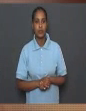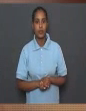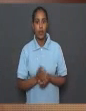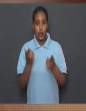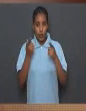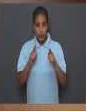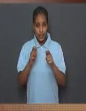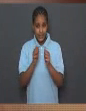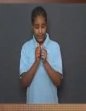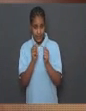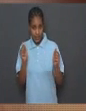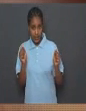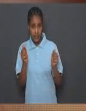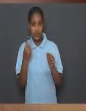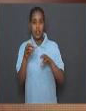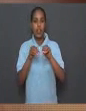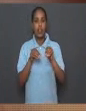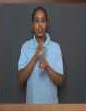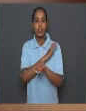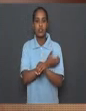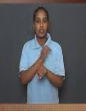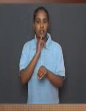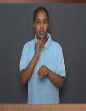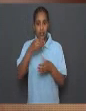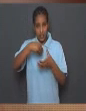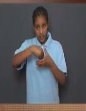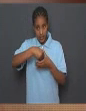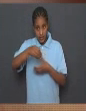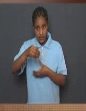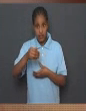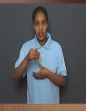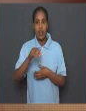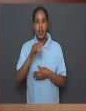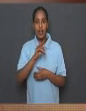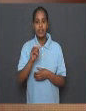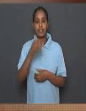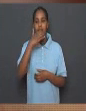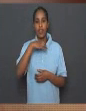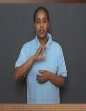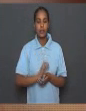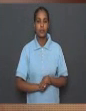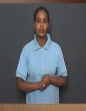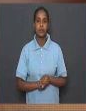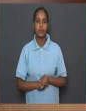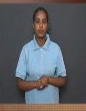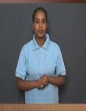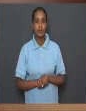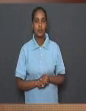When stretched, the kinetic energy is released as heat.